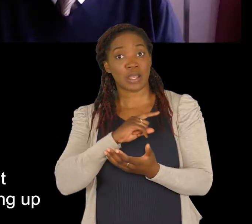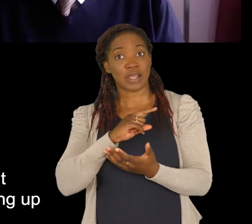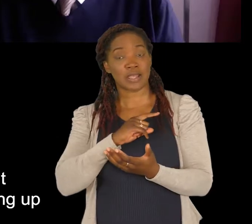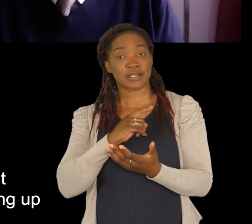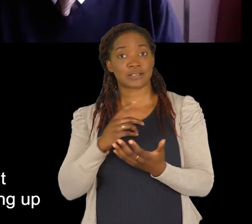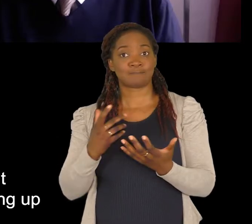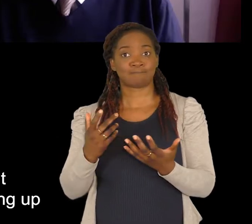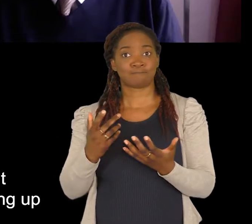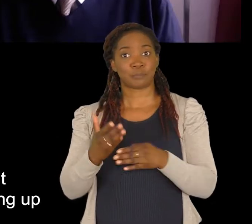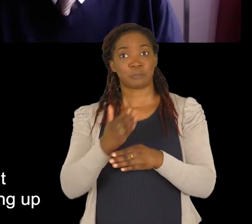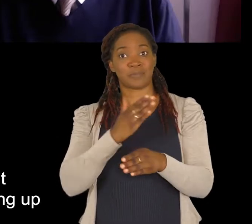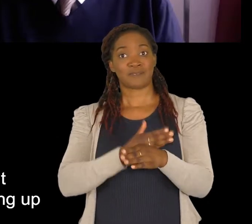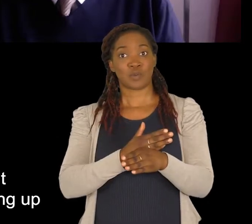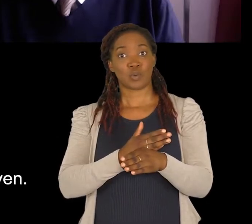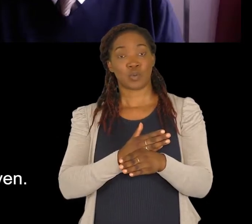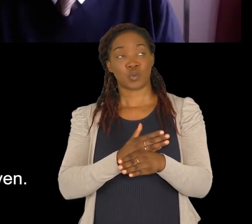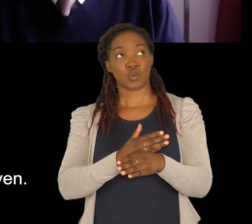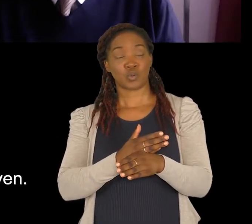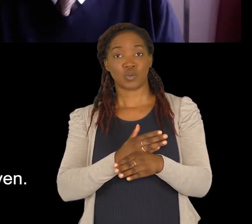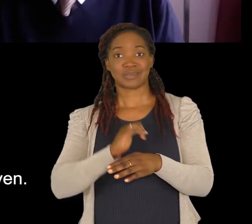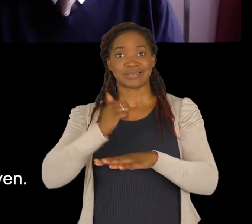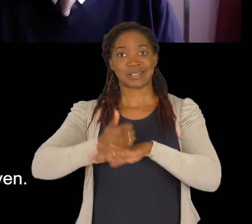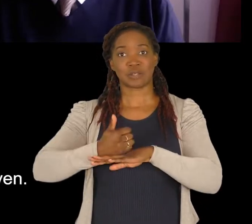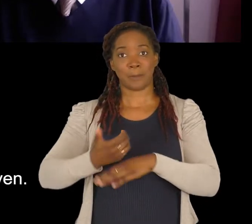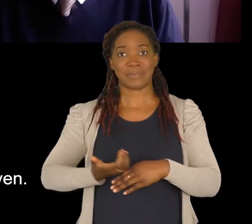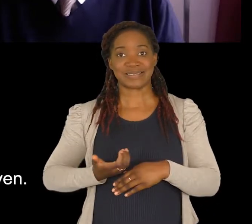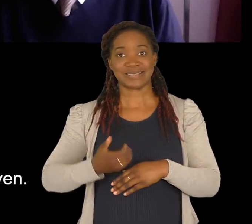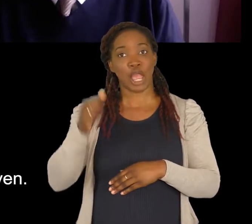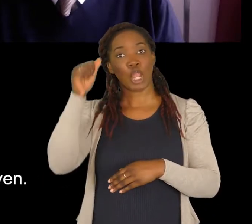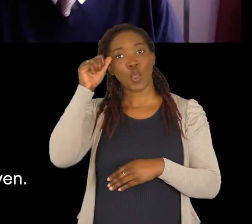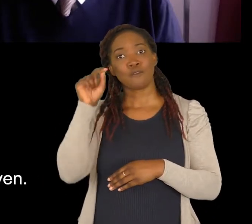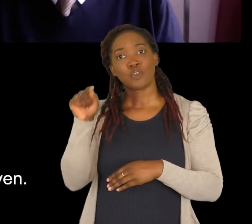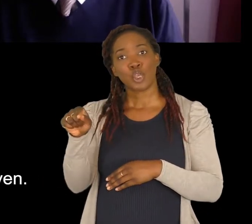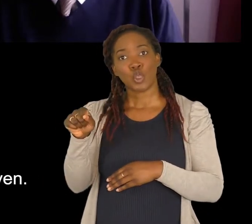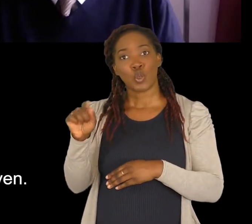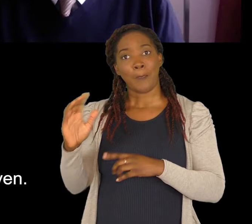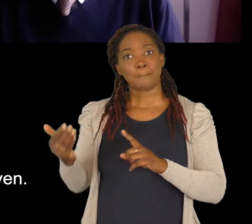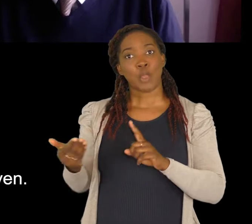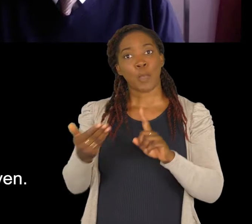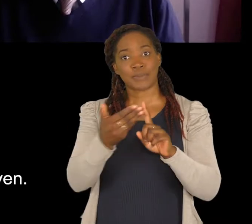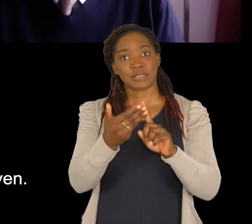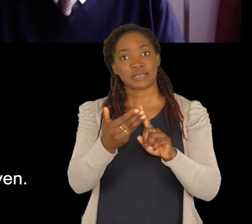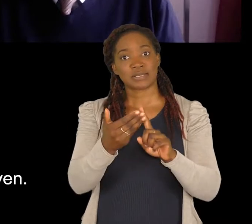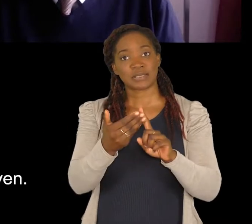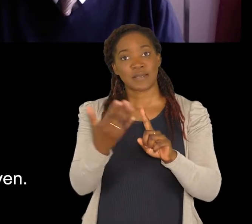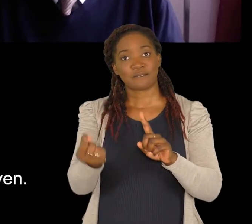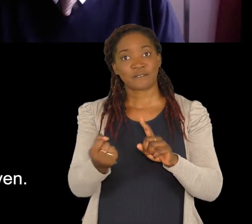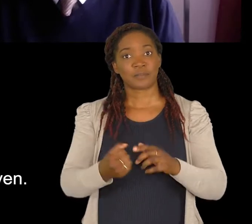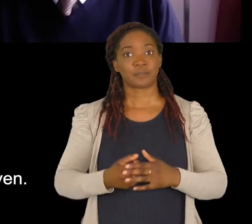reasons with regards to setting up a business? I know for you, it's purpose driven.